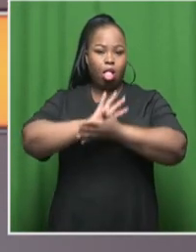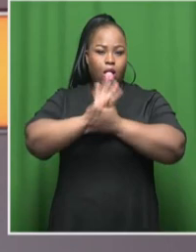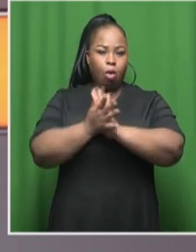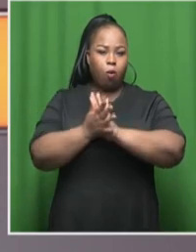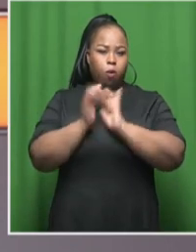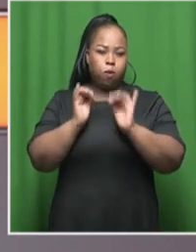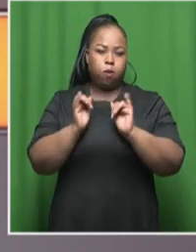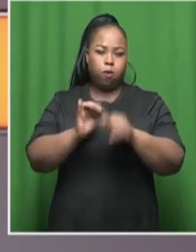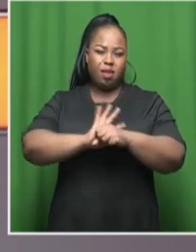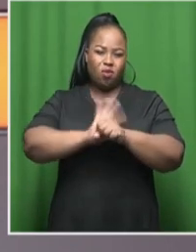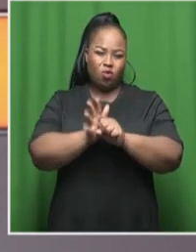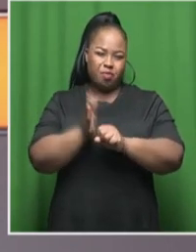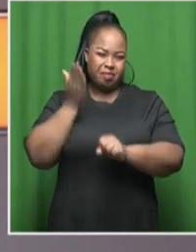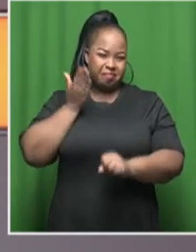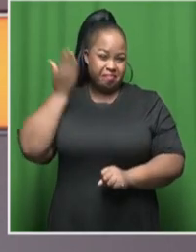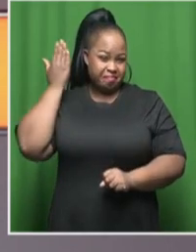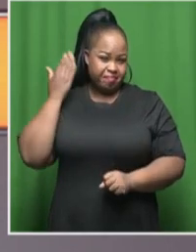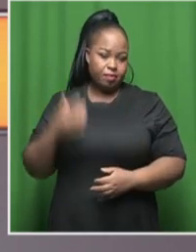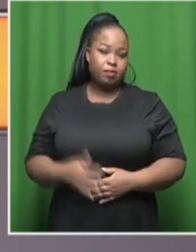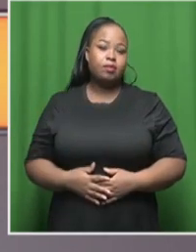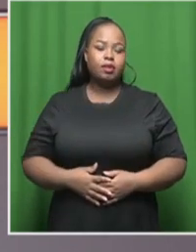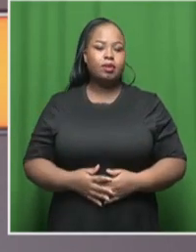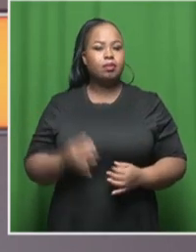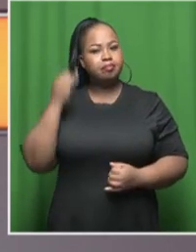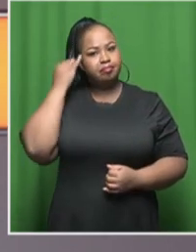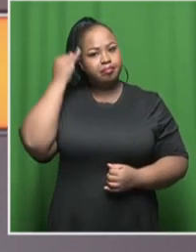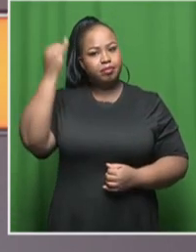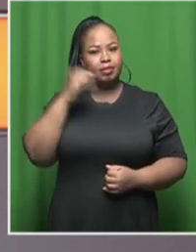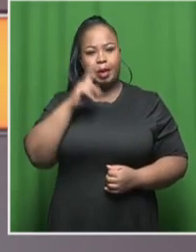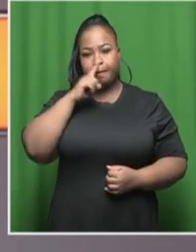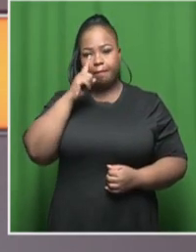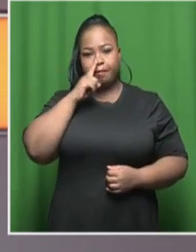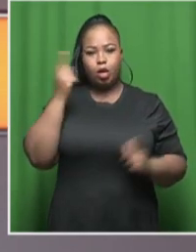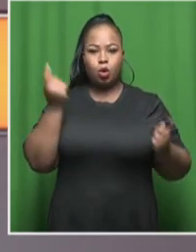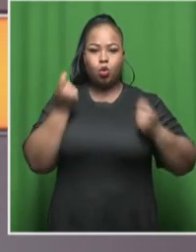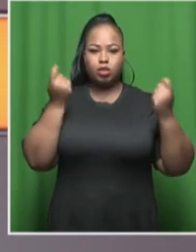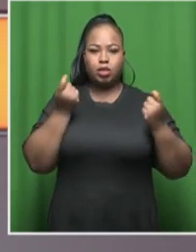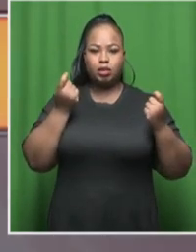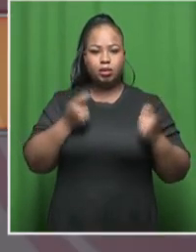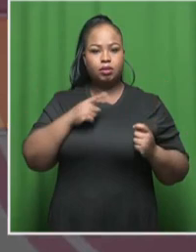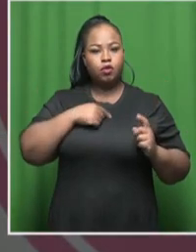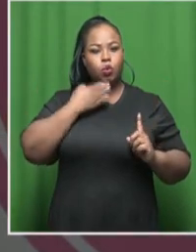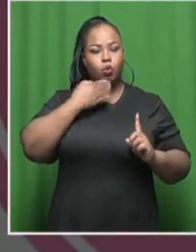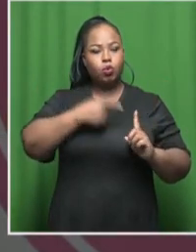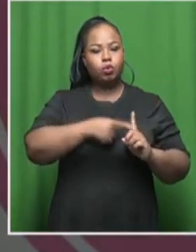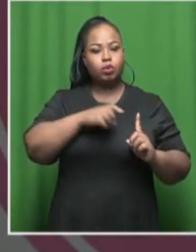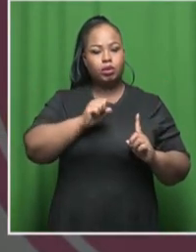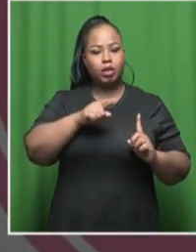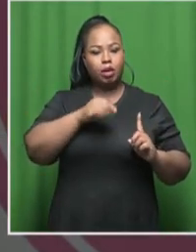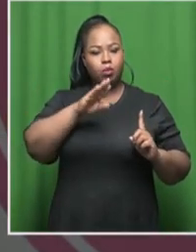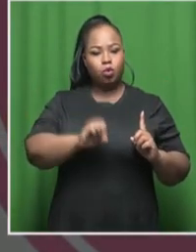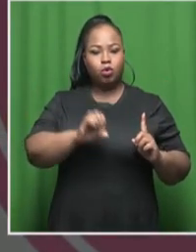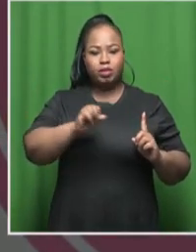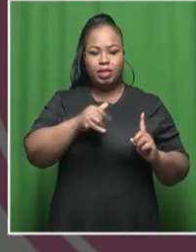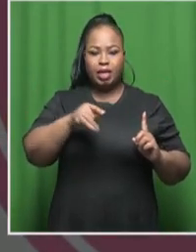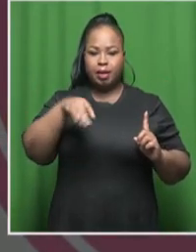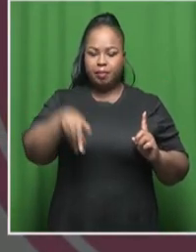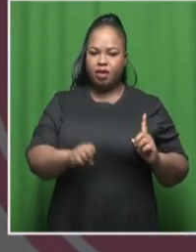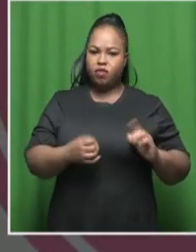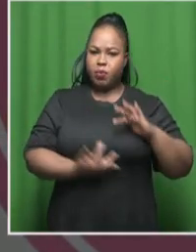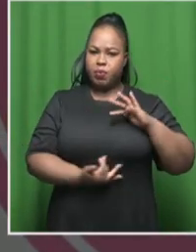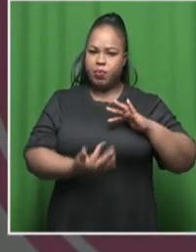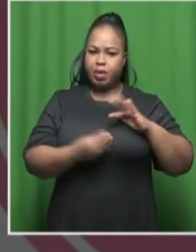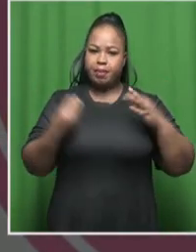pandemic in the past few years. One such initiative is the Pink Concerts. That's the brainchild of Thabo Selepe. Thabo's passion for business